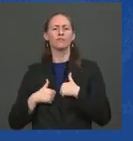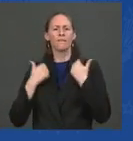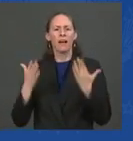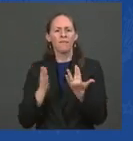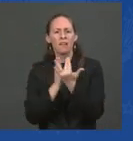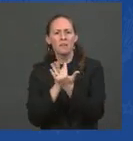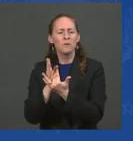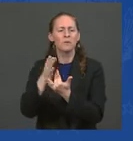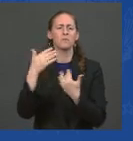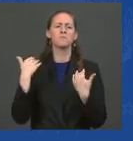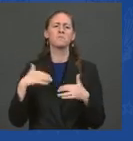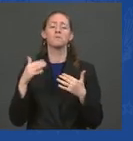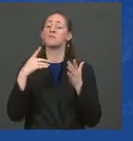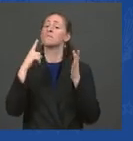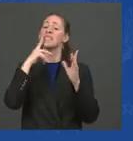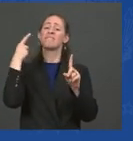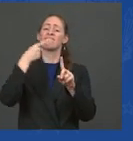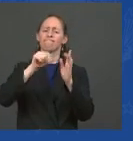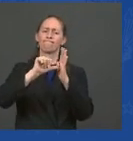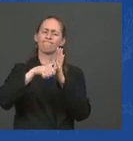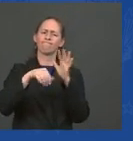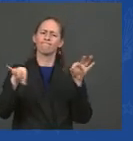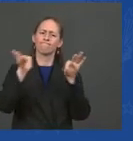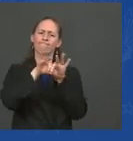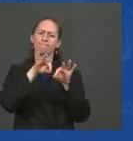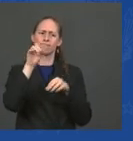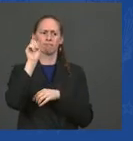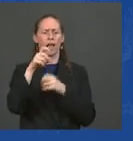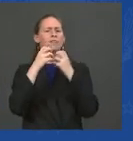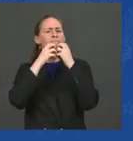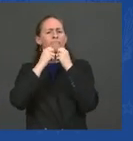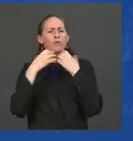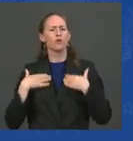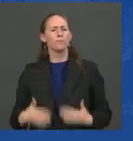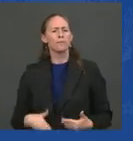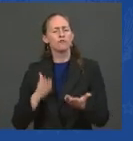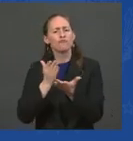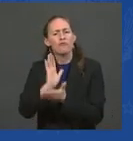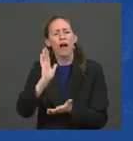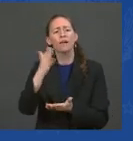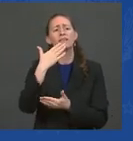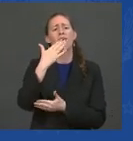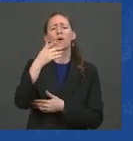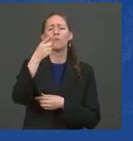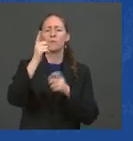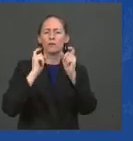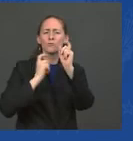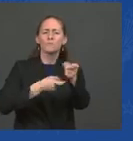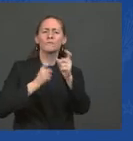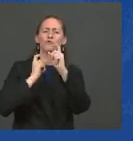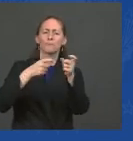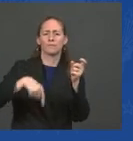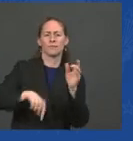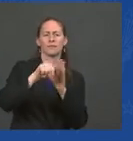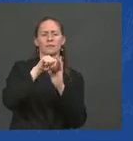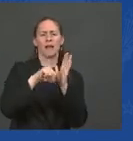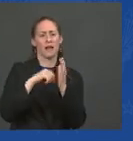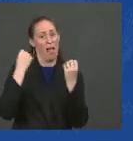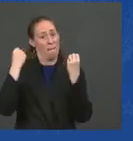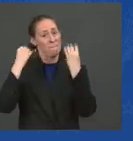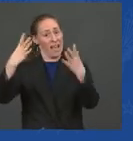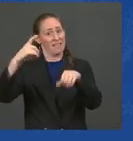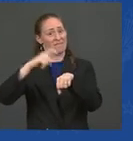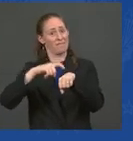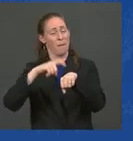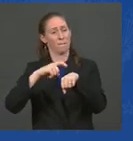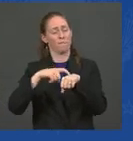human rights come directly home to all of us. Thank you for your contributions to our state on countless occasions, and thank you for reminding all of us